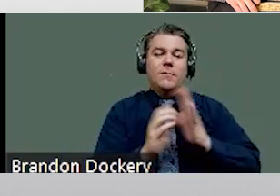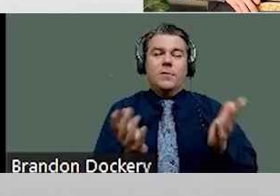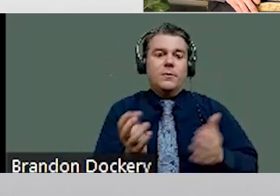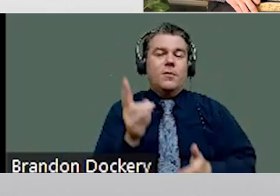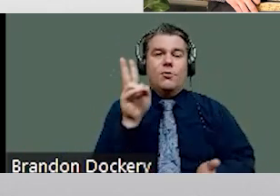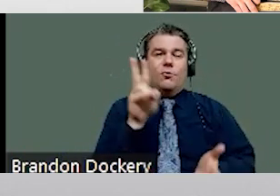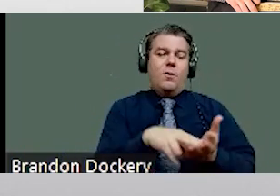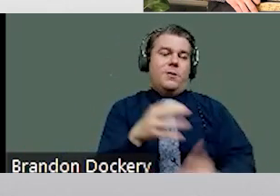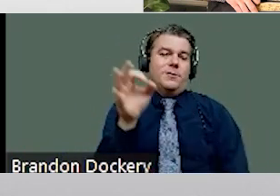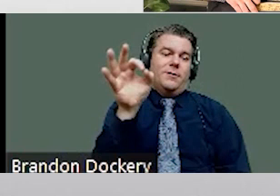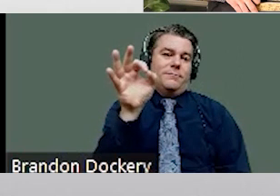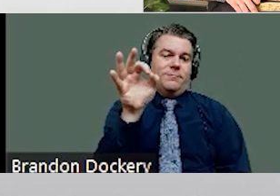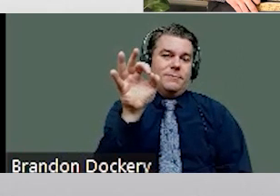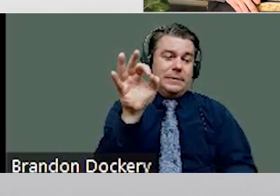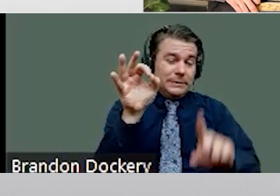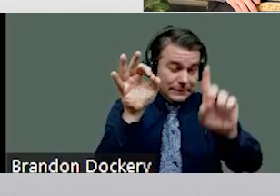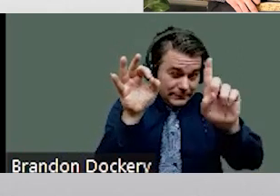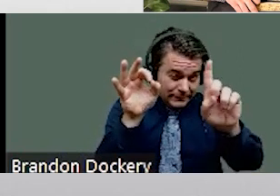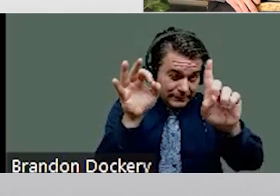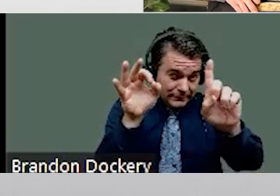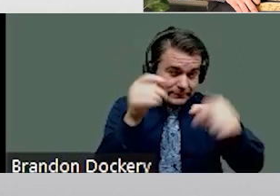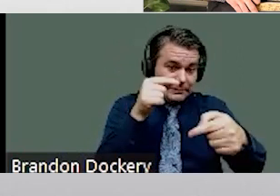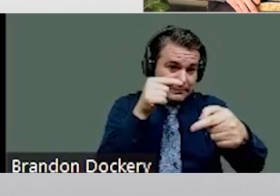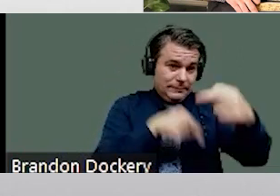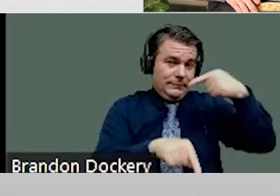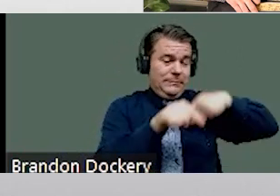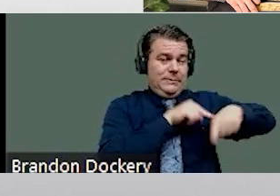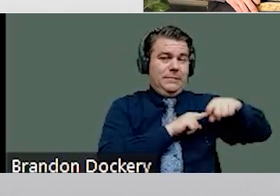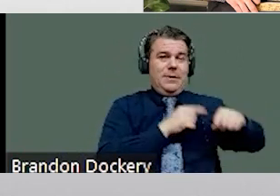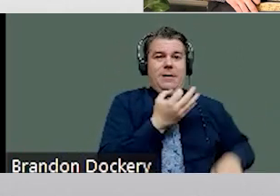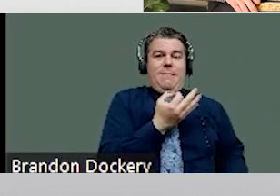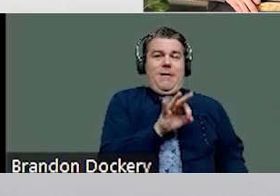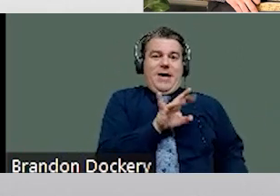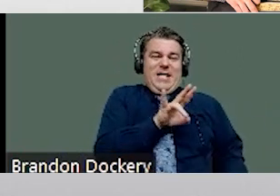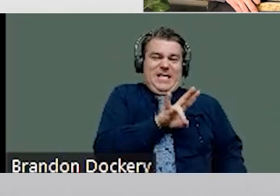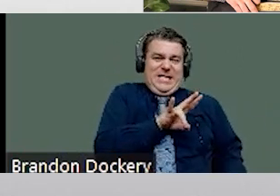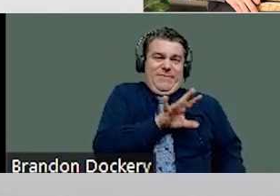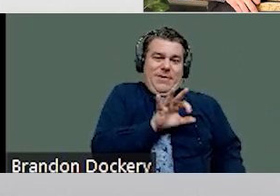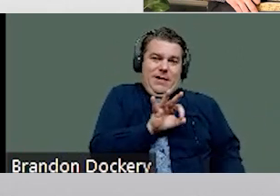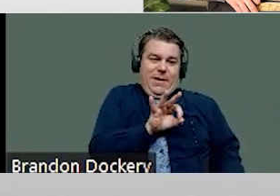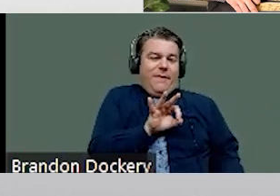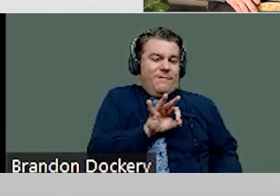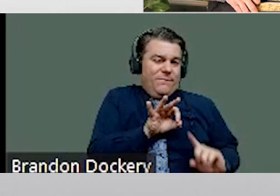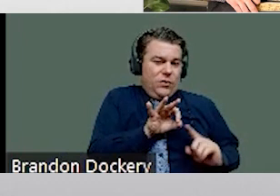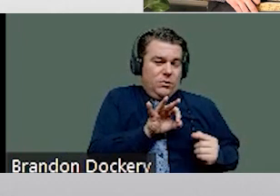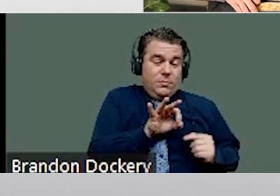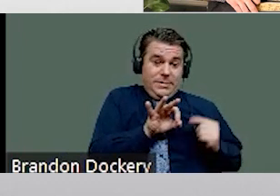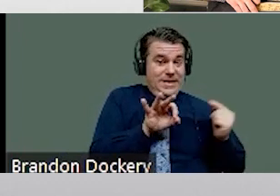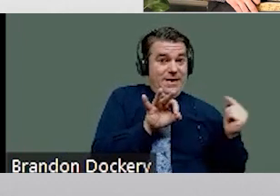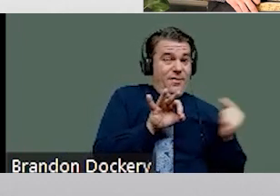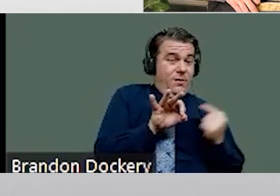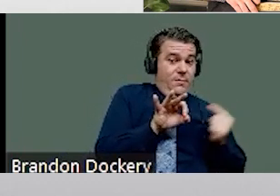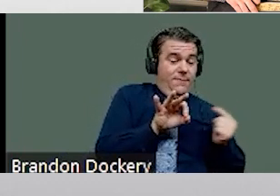is in 2009. But I want to take us back to 1979 before we hit 2009.